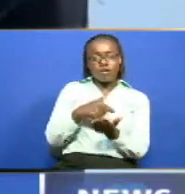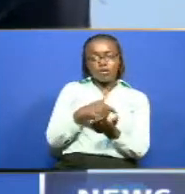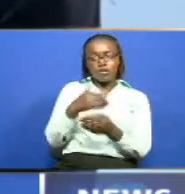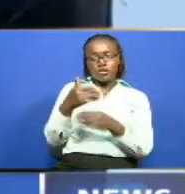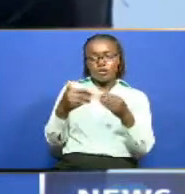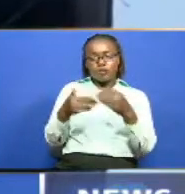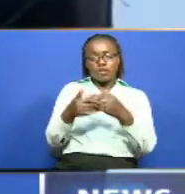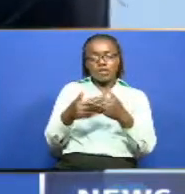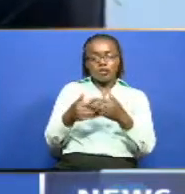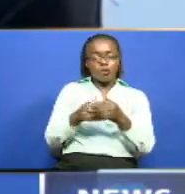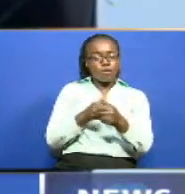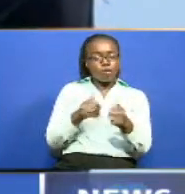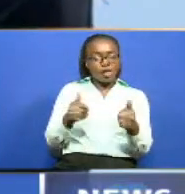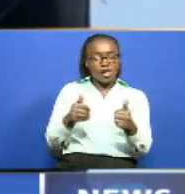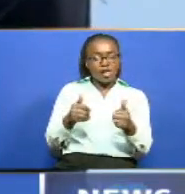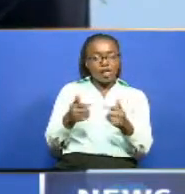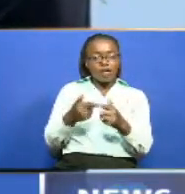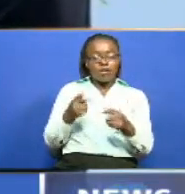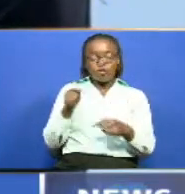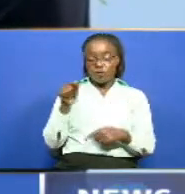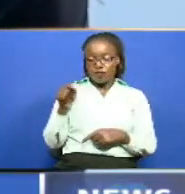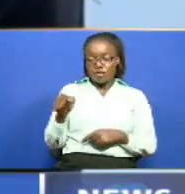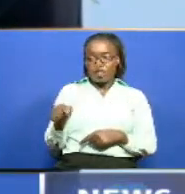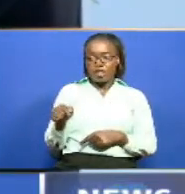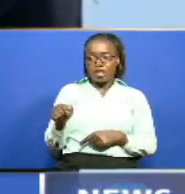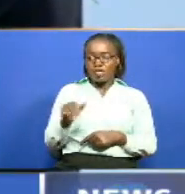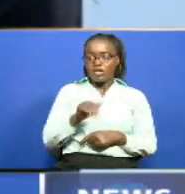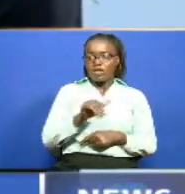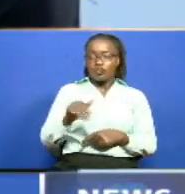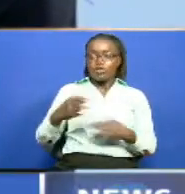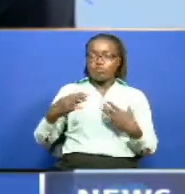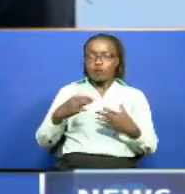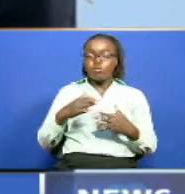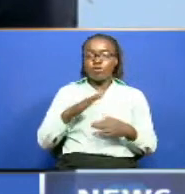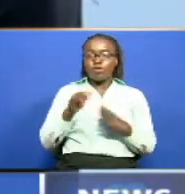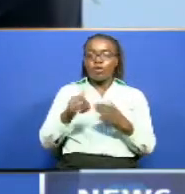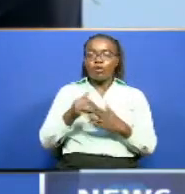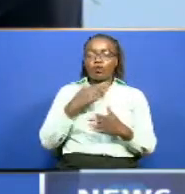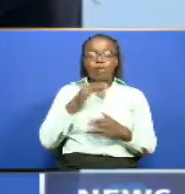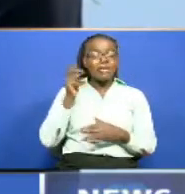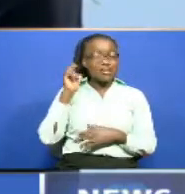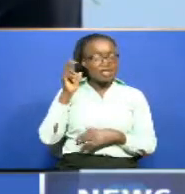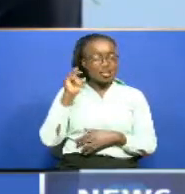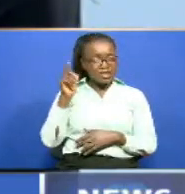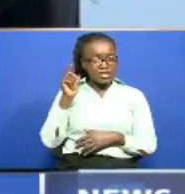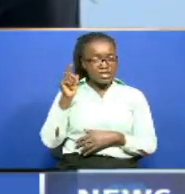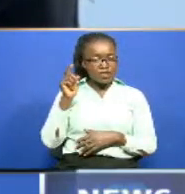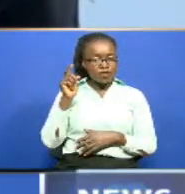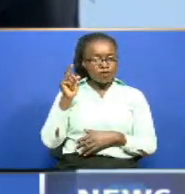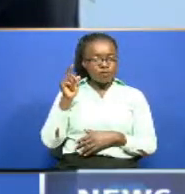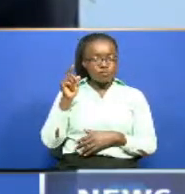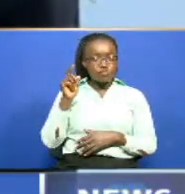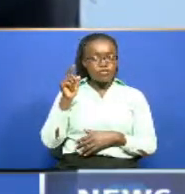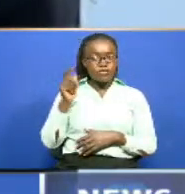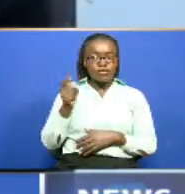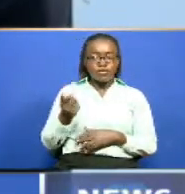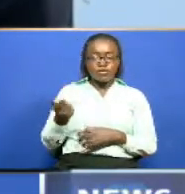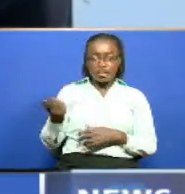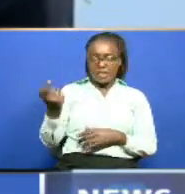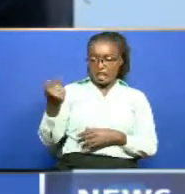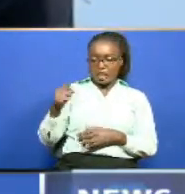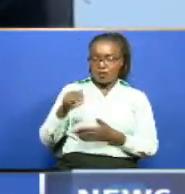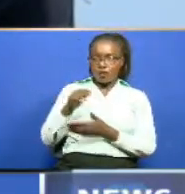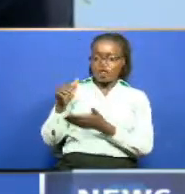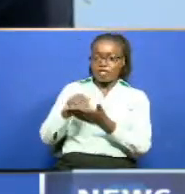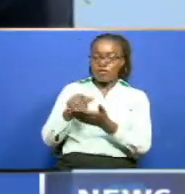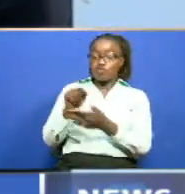Kiaga, na kutoka hapo wale watu wote wanataka kununua mayai wanakuja to that central